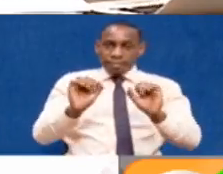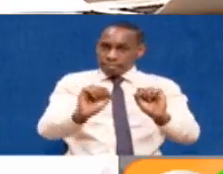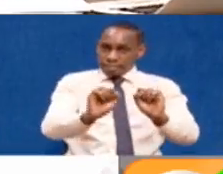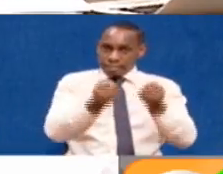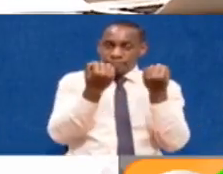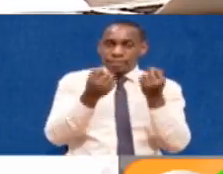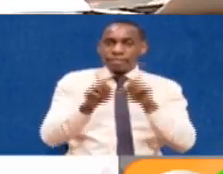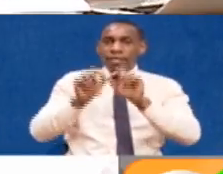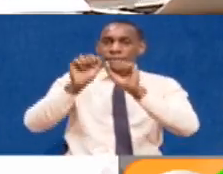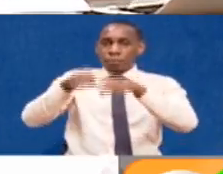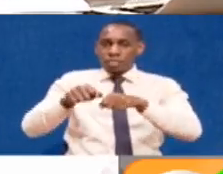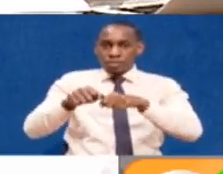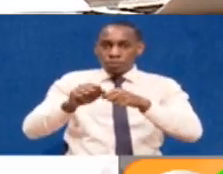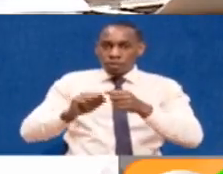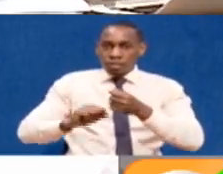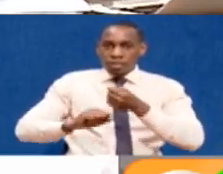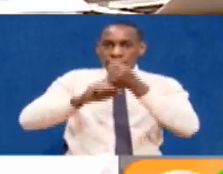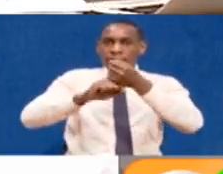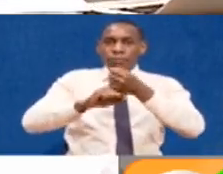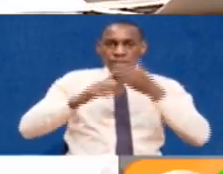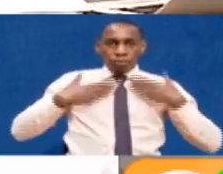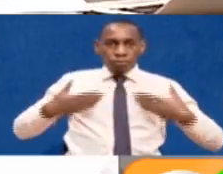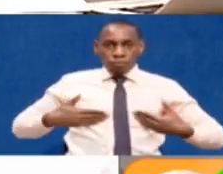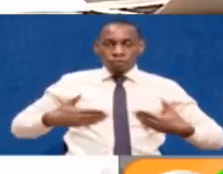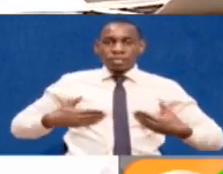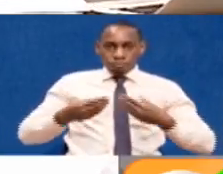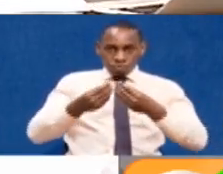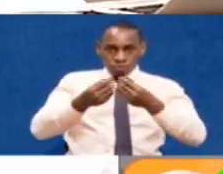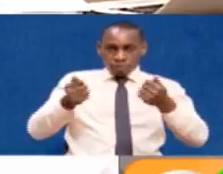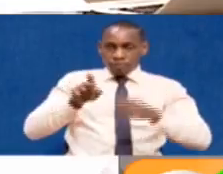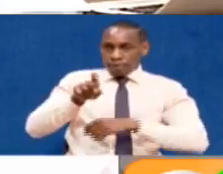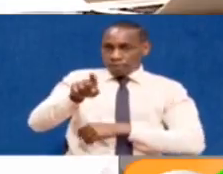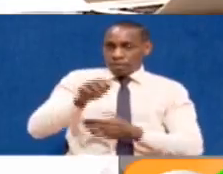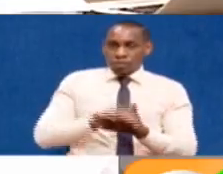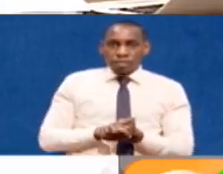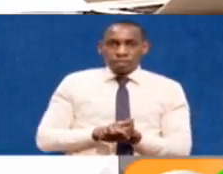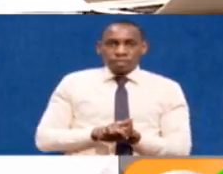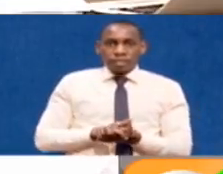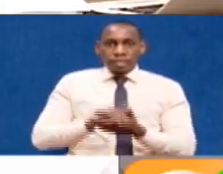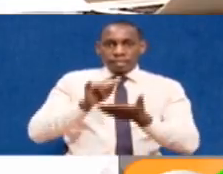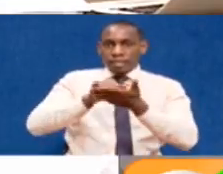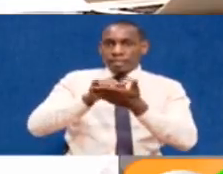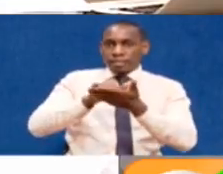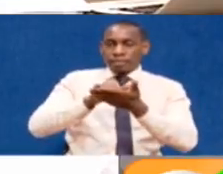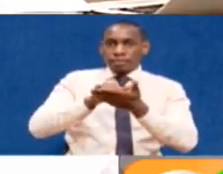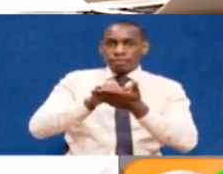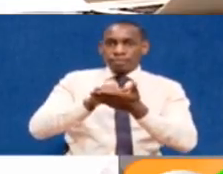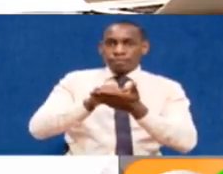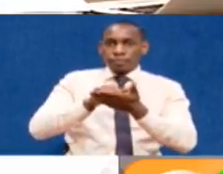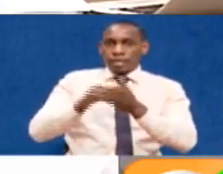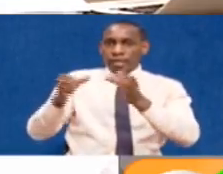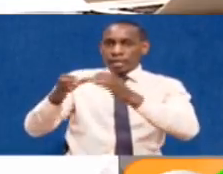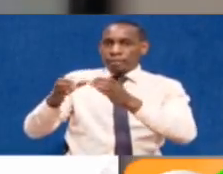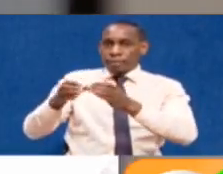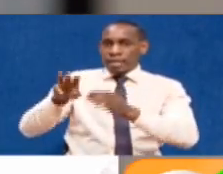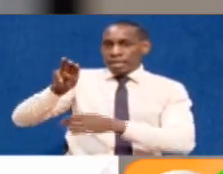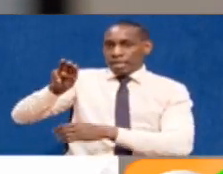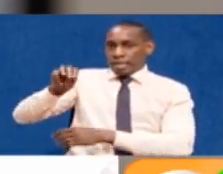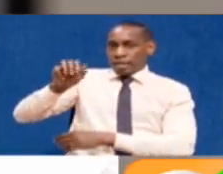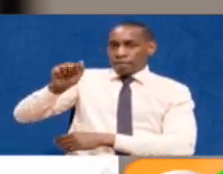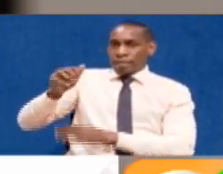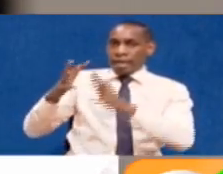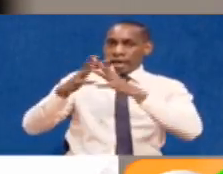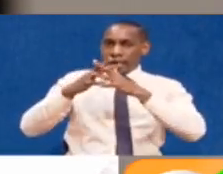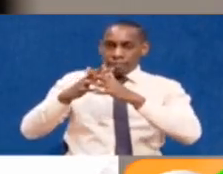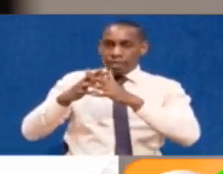safe and able to stimulate an immune response against the virus. Moderna, which is a Cambridge, Massachusetts-based company that manufactured